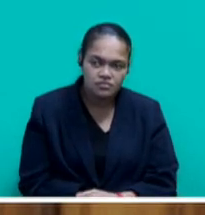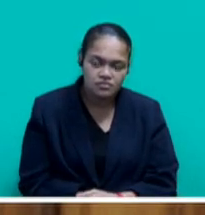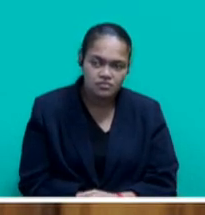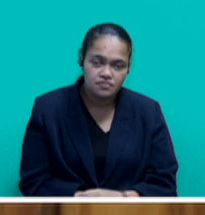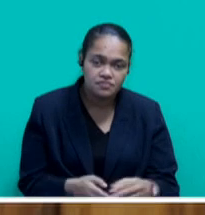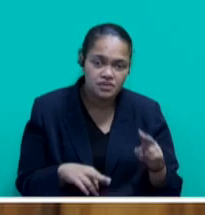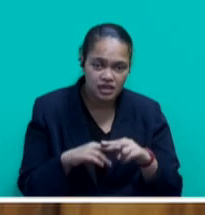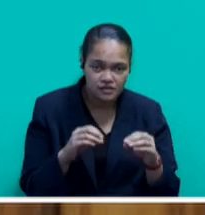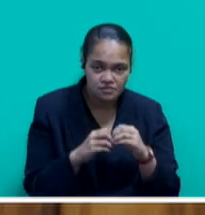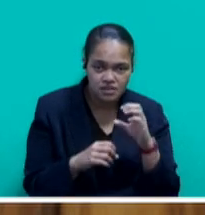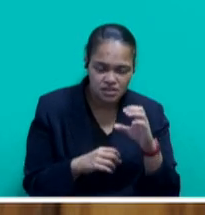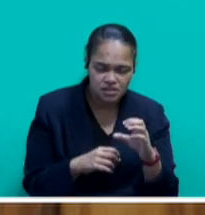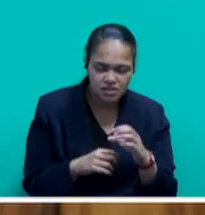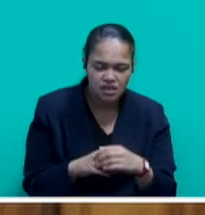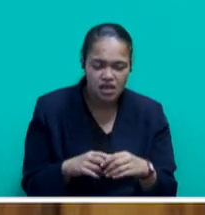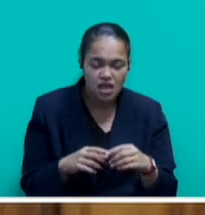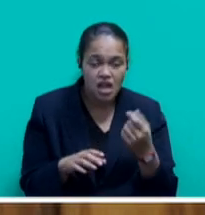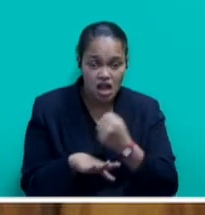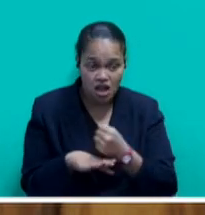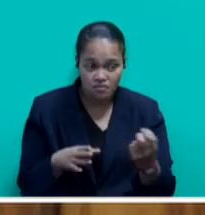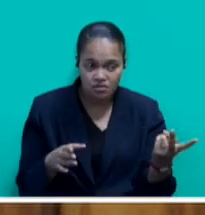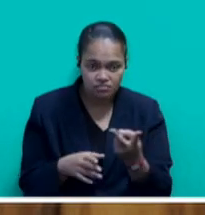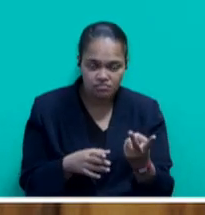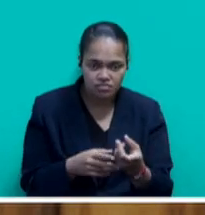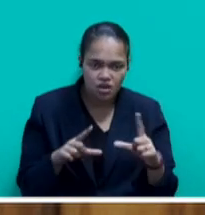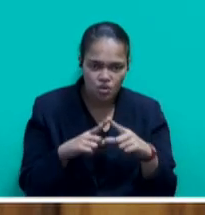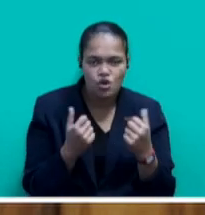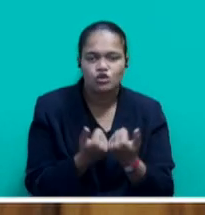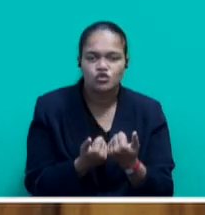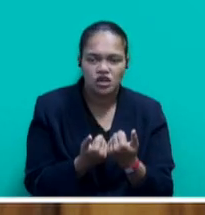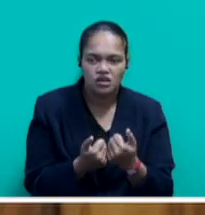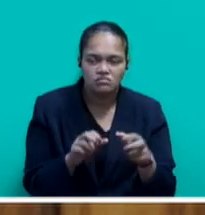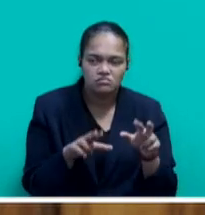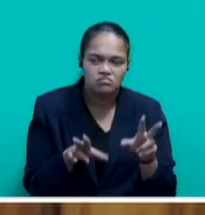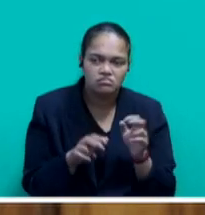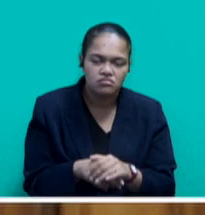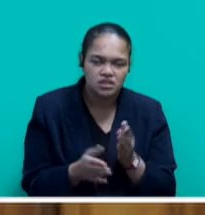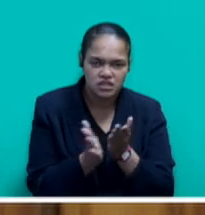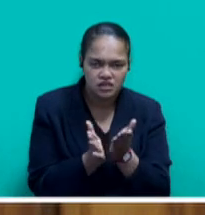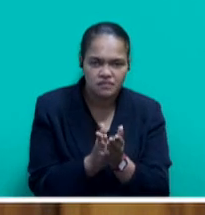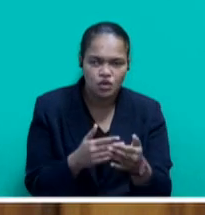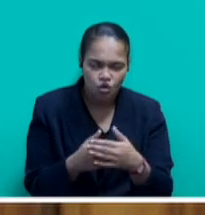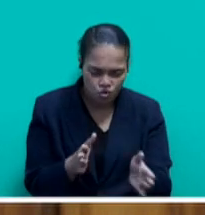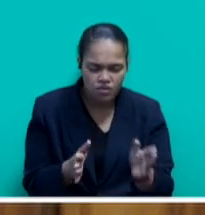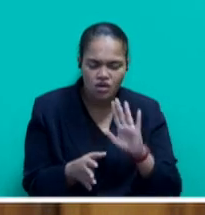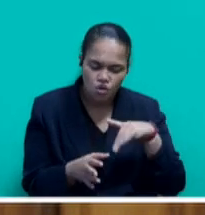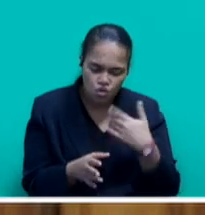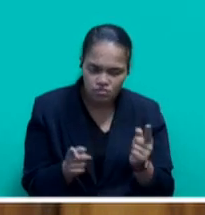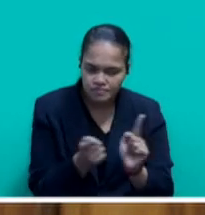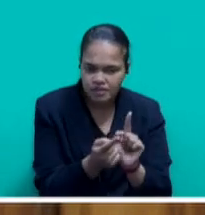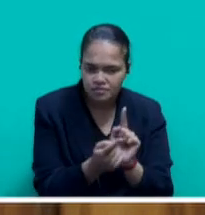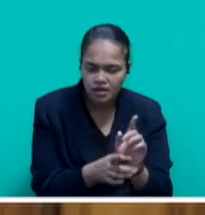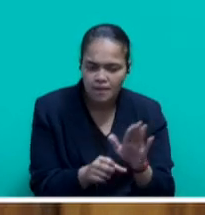FBC and the government have an existing contract covering PSB services, and we are always open to meeting with them to ensure that